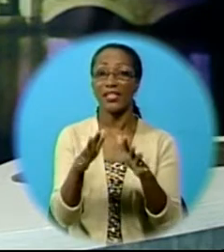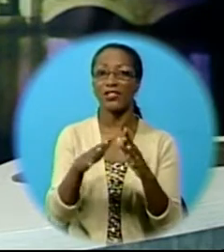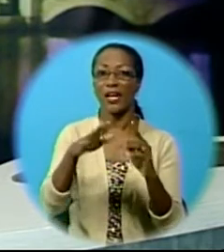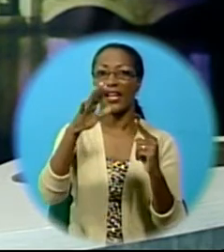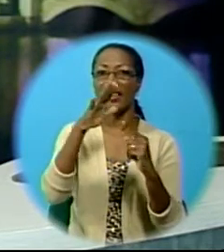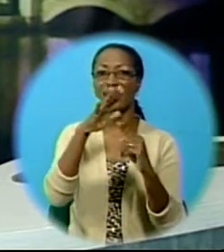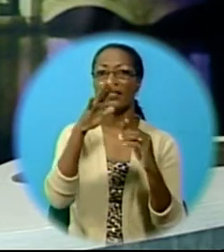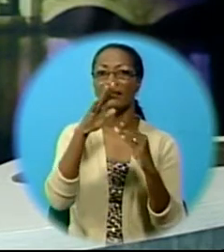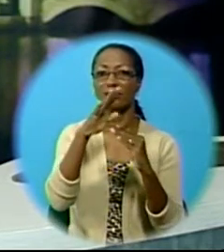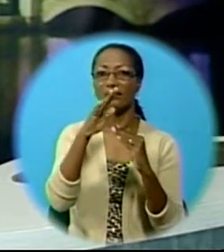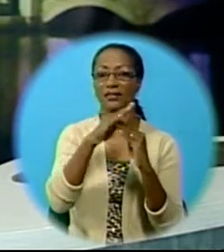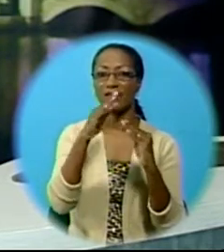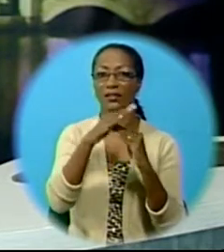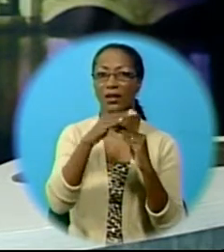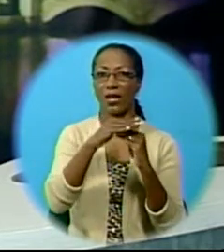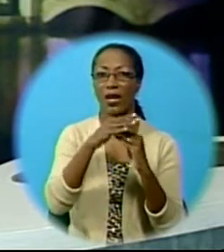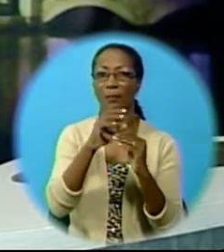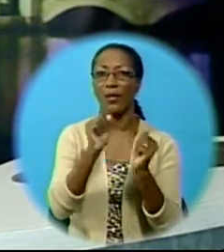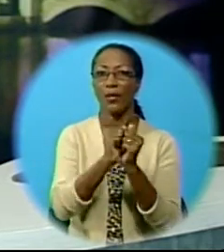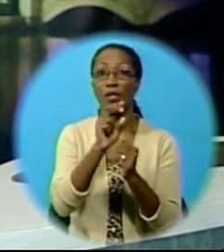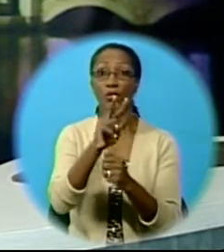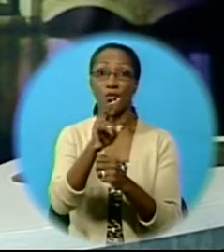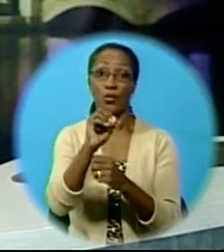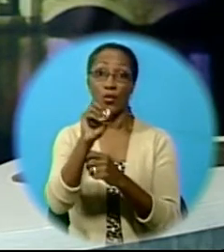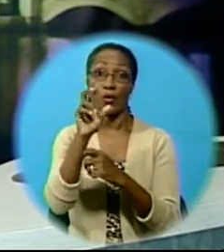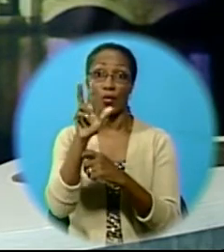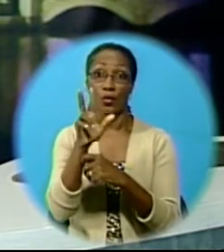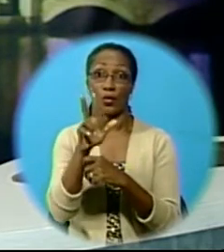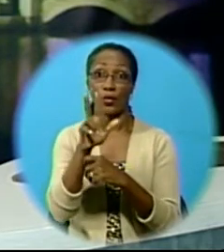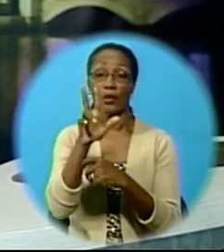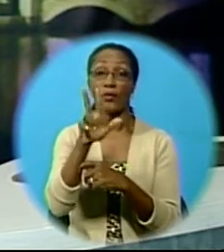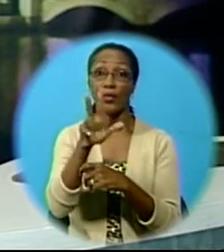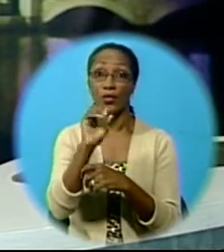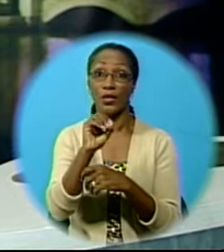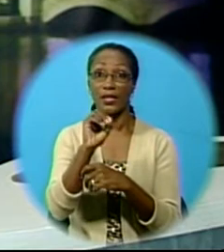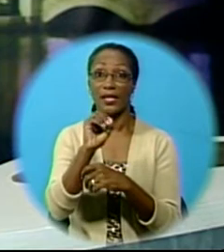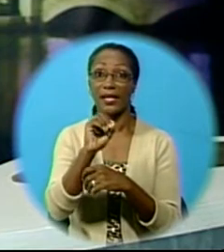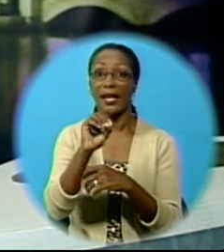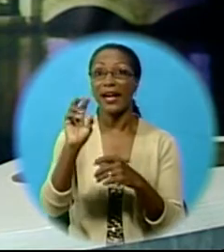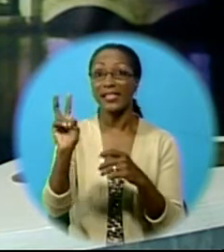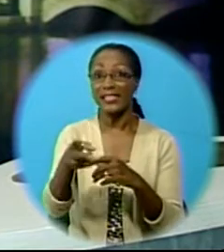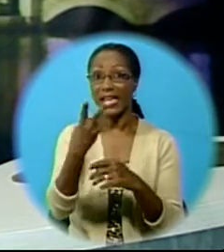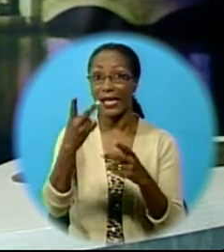with 203 points. 30 points behind is the team from Guyana on